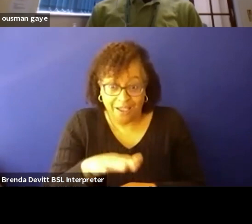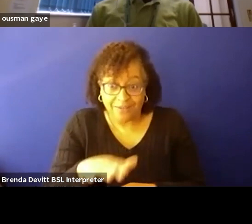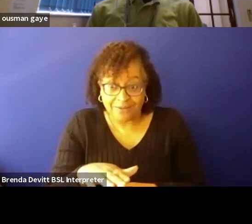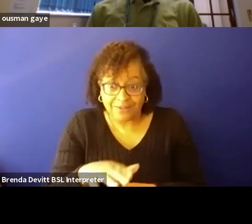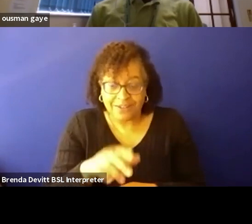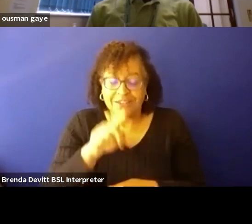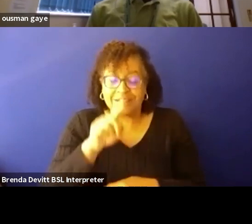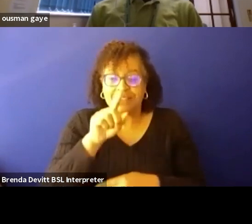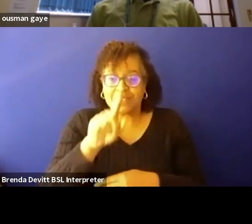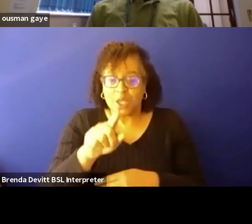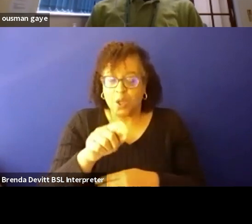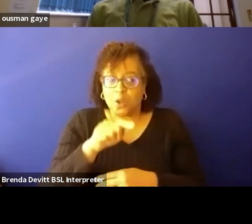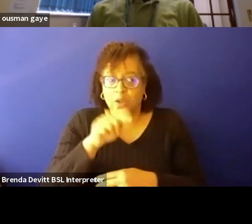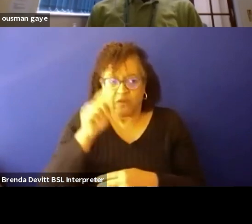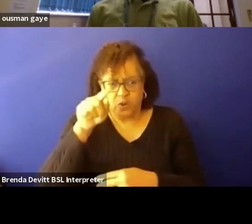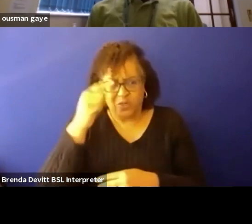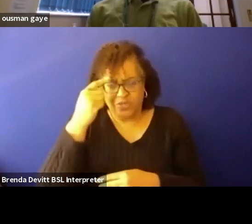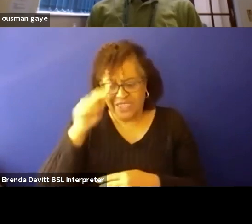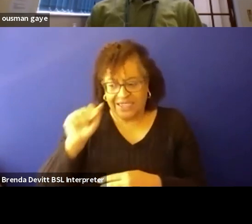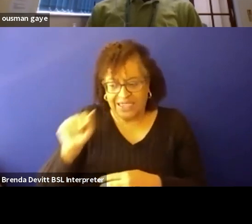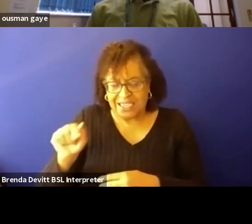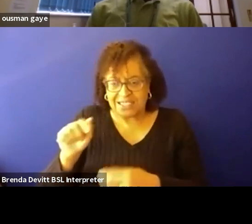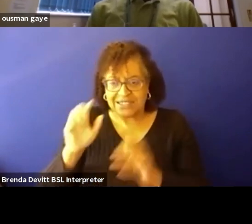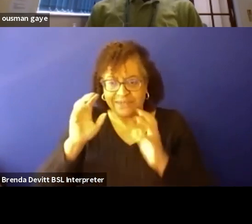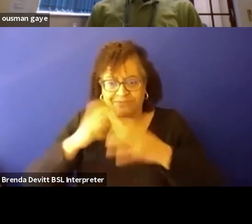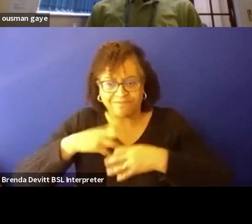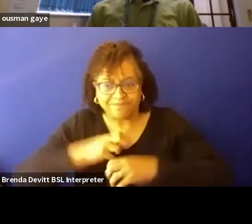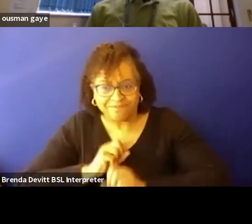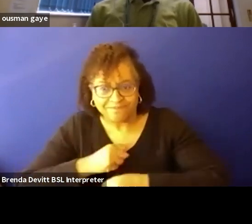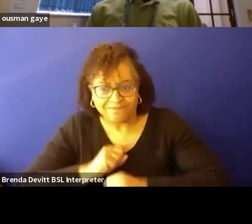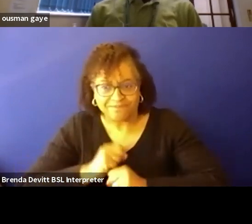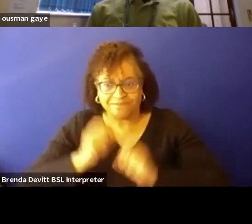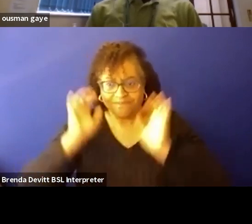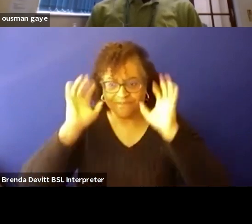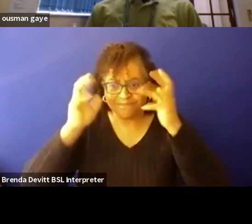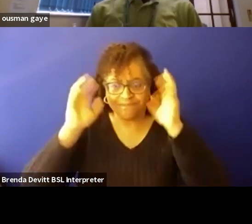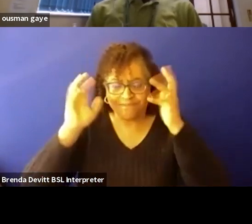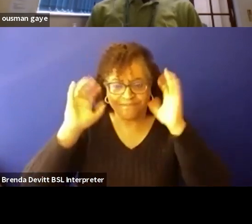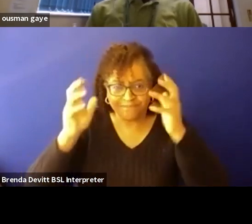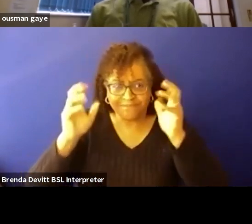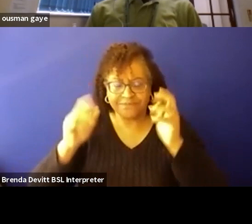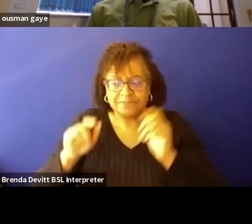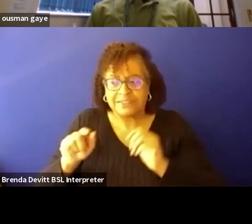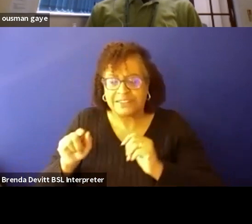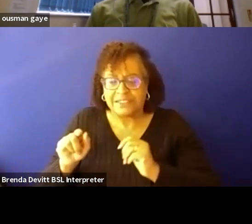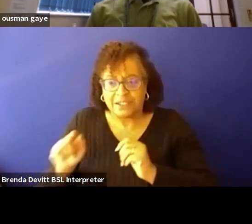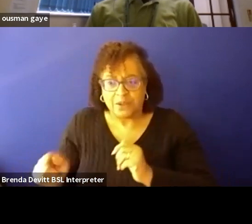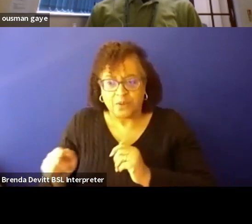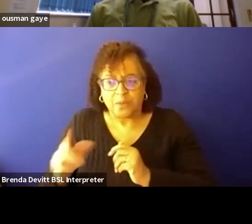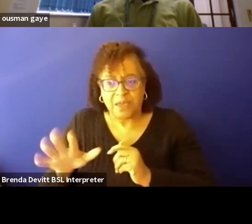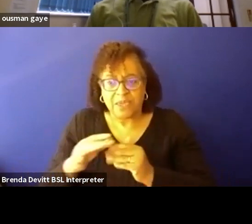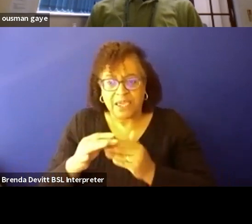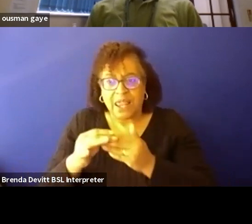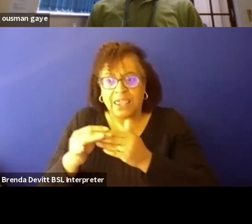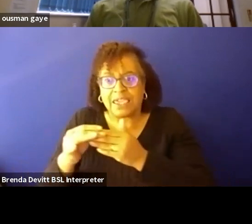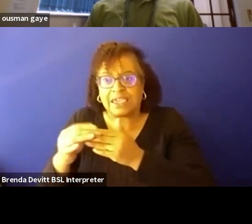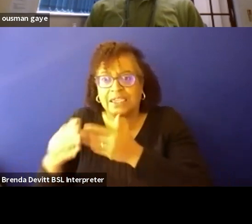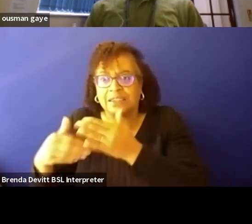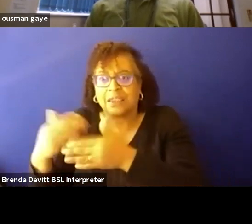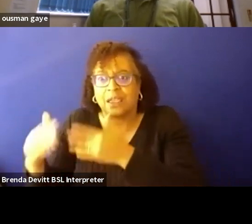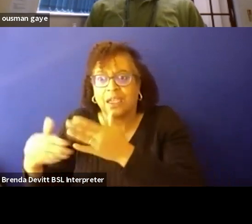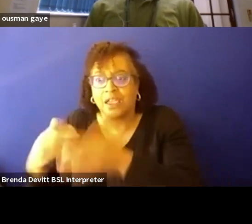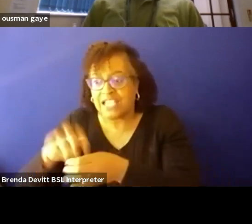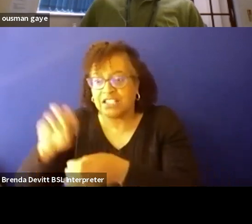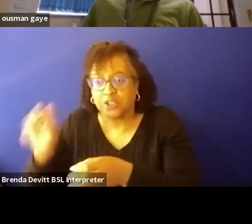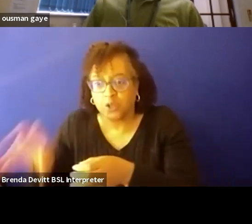that his anxiety is going to lead to behaviours that are going to be challenging to the school, then I would go and speak to the Senko first